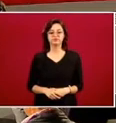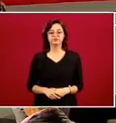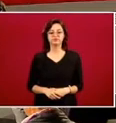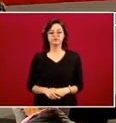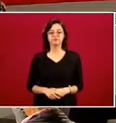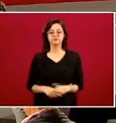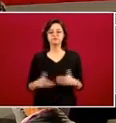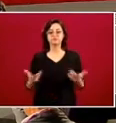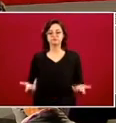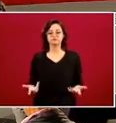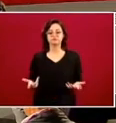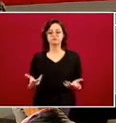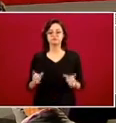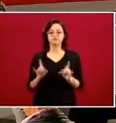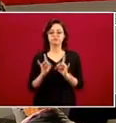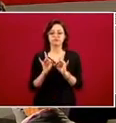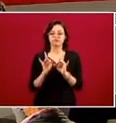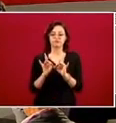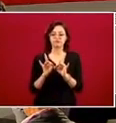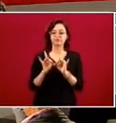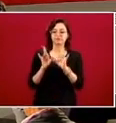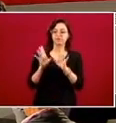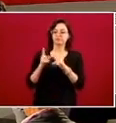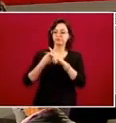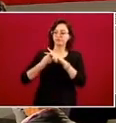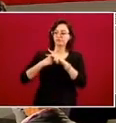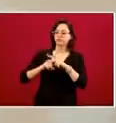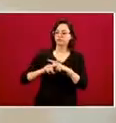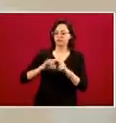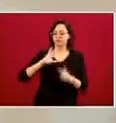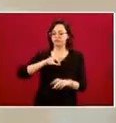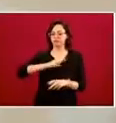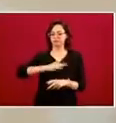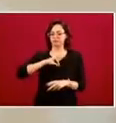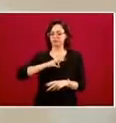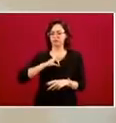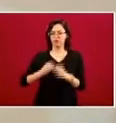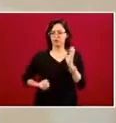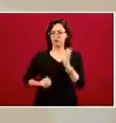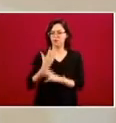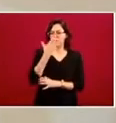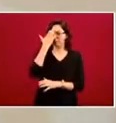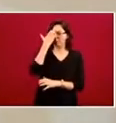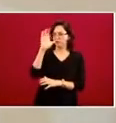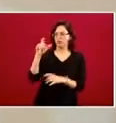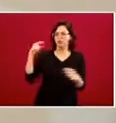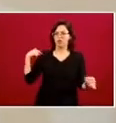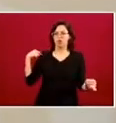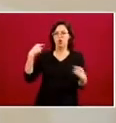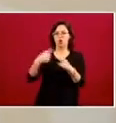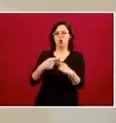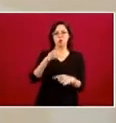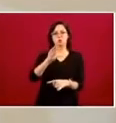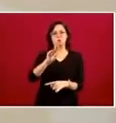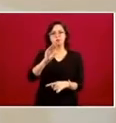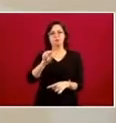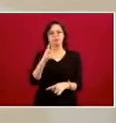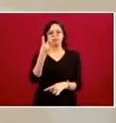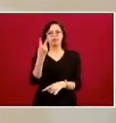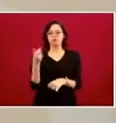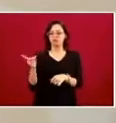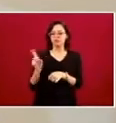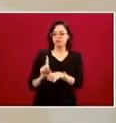It's been 92 days now since we've been monitoring the worldwide presence of an unknown virus.